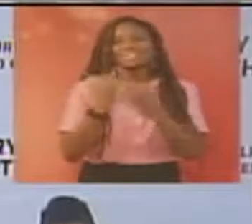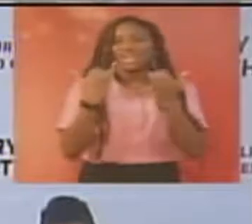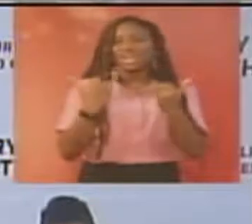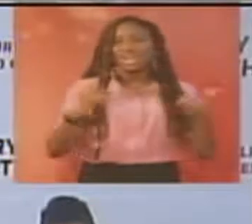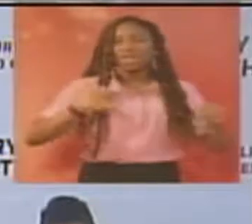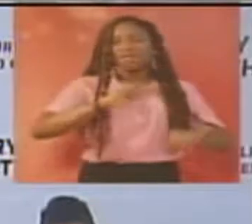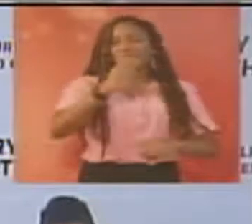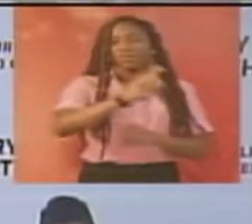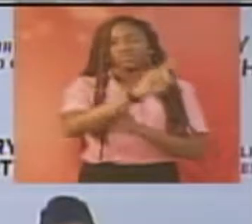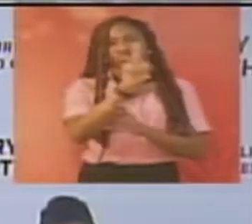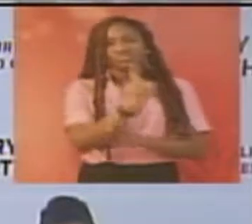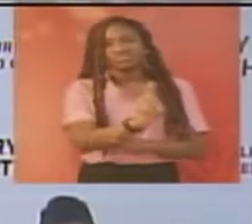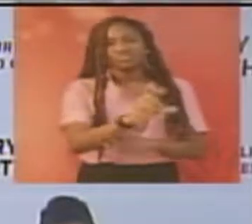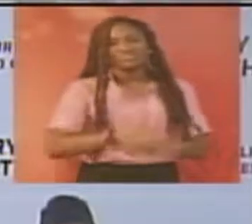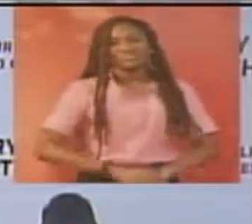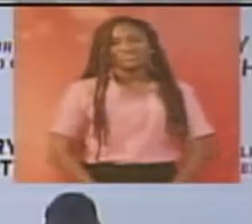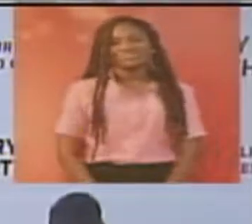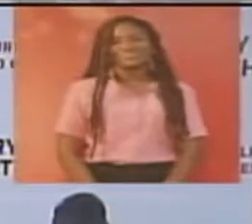YL868.